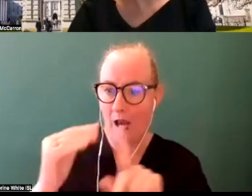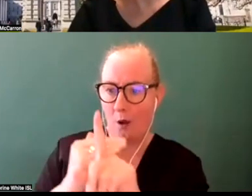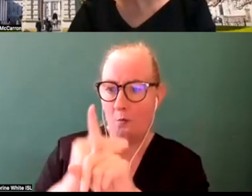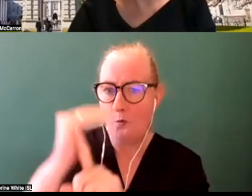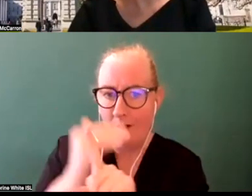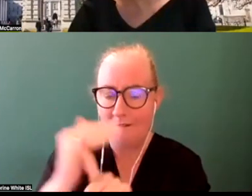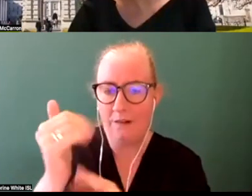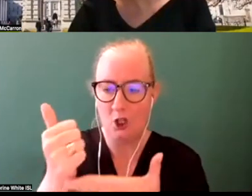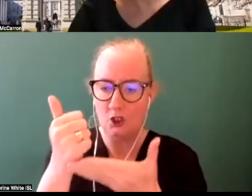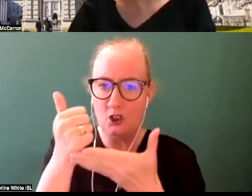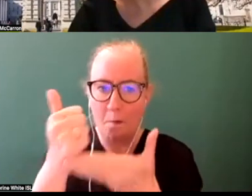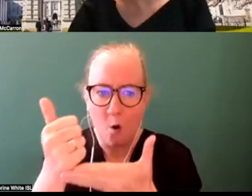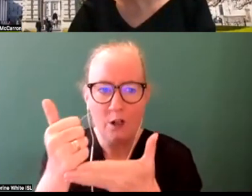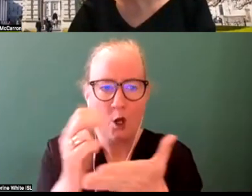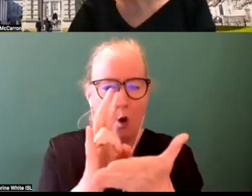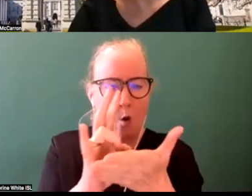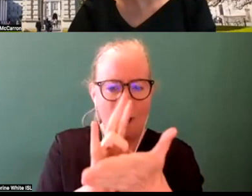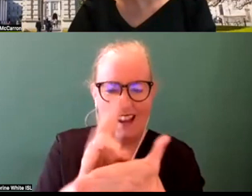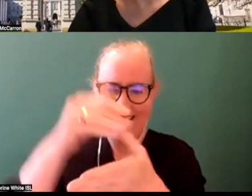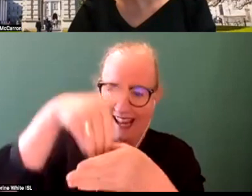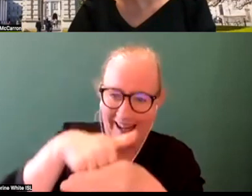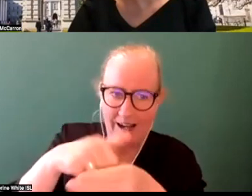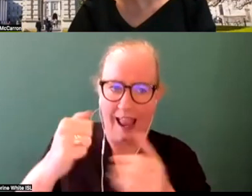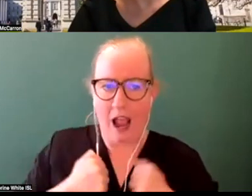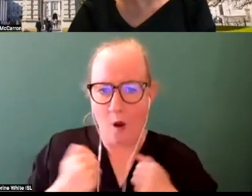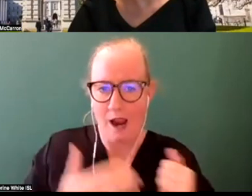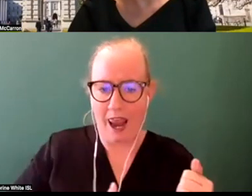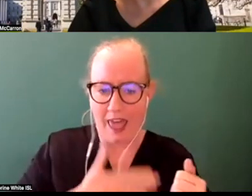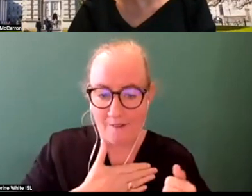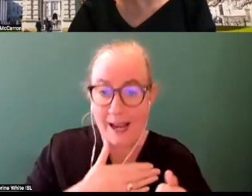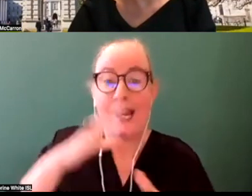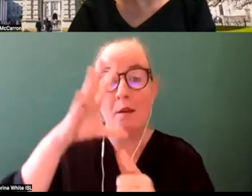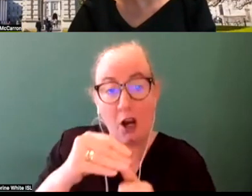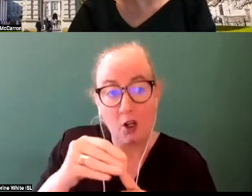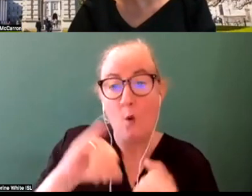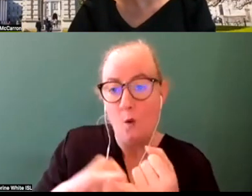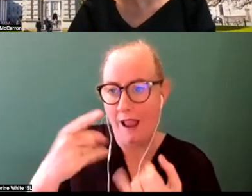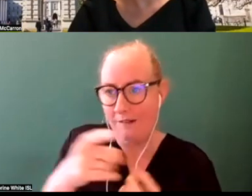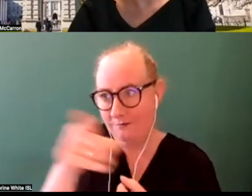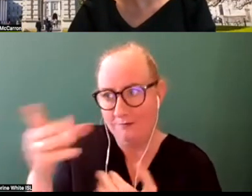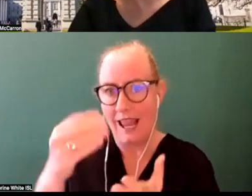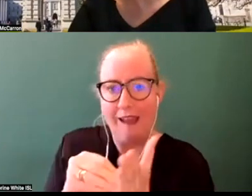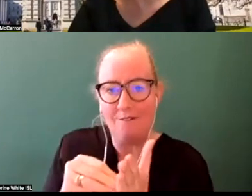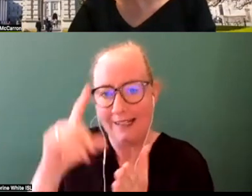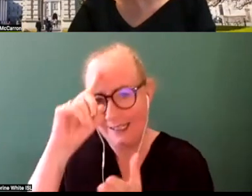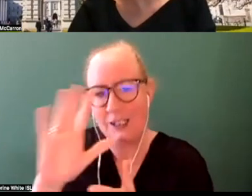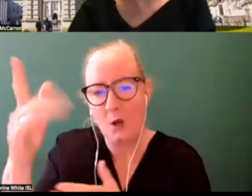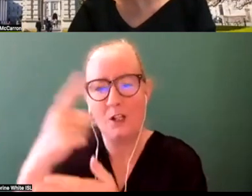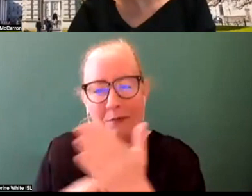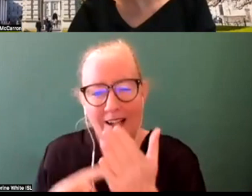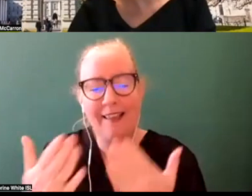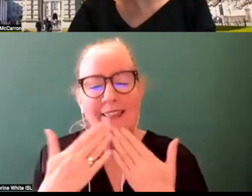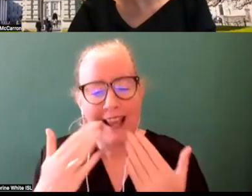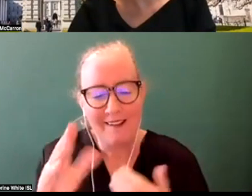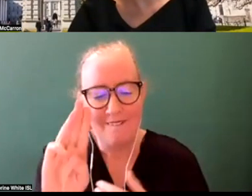support quality in all of our lives, but in particular, those with disabilities. Right. Well, thanks, Philip.